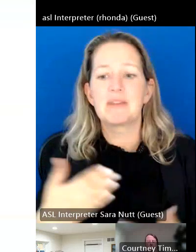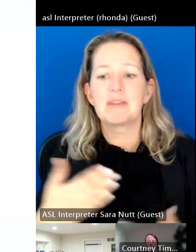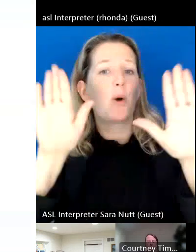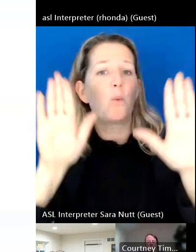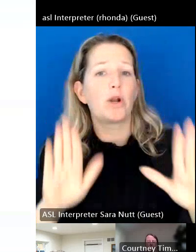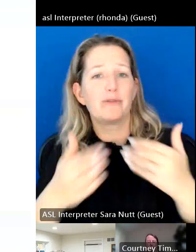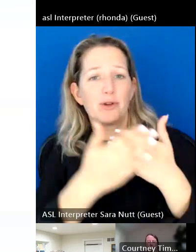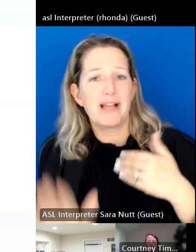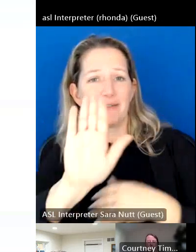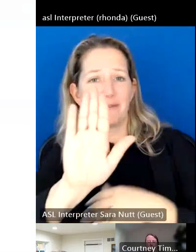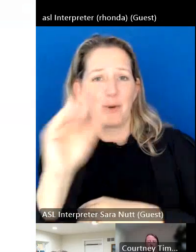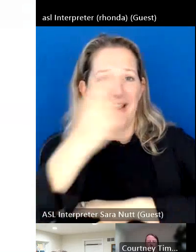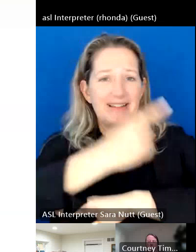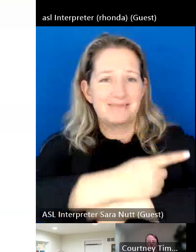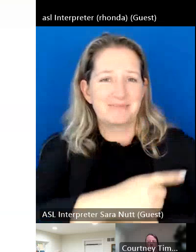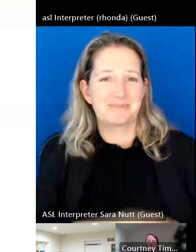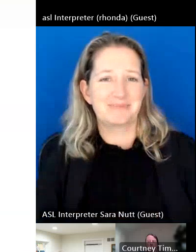day.